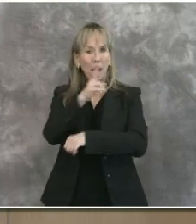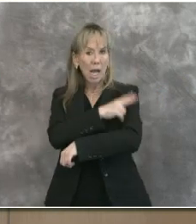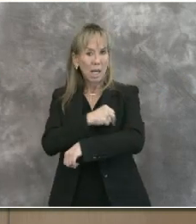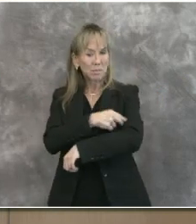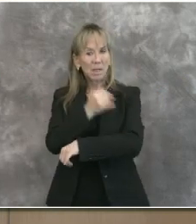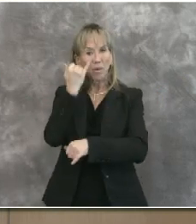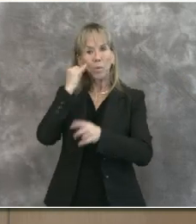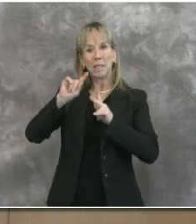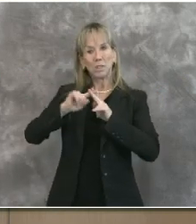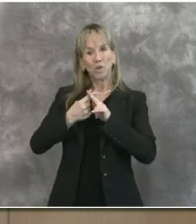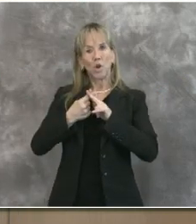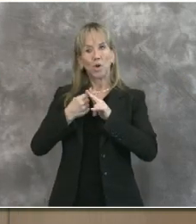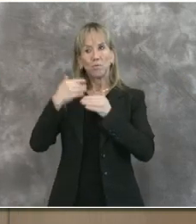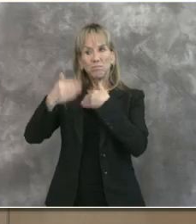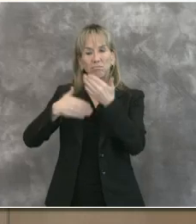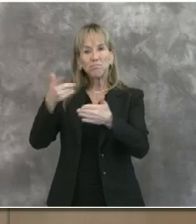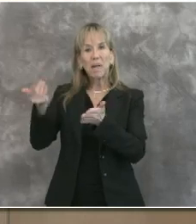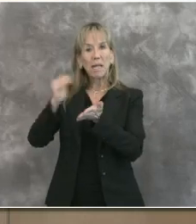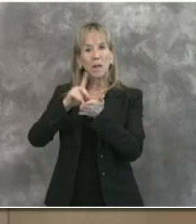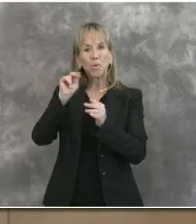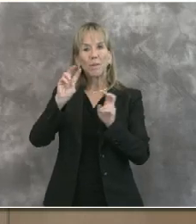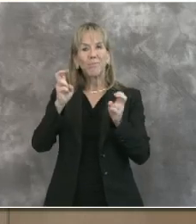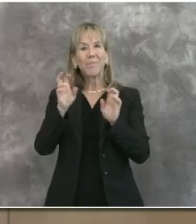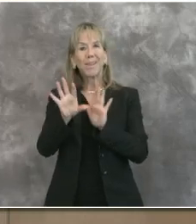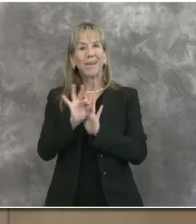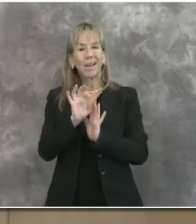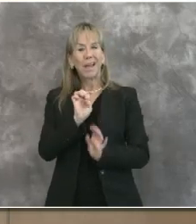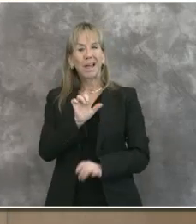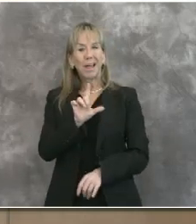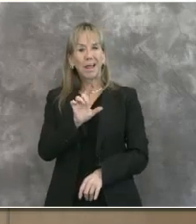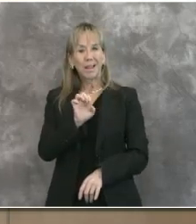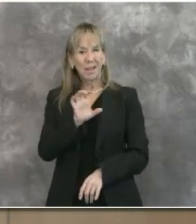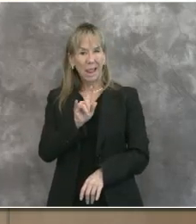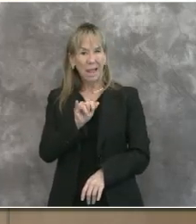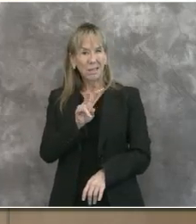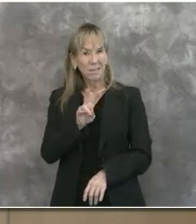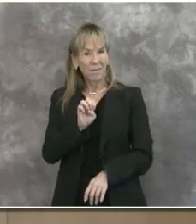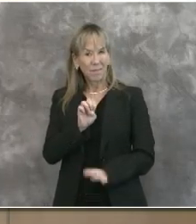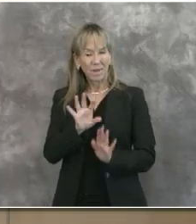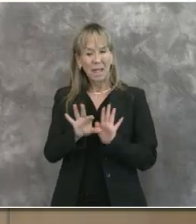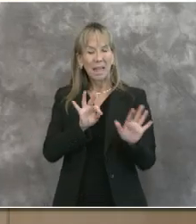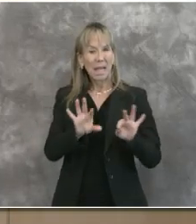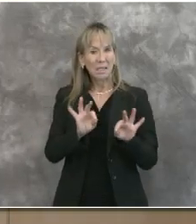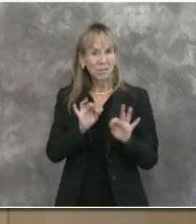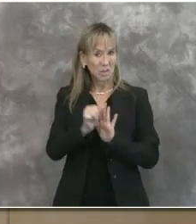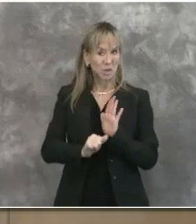restarting elective? Dr. McDonald will be here to answer that.